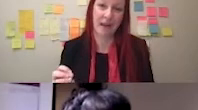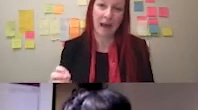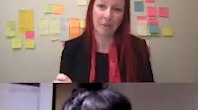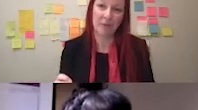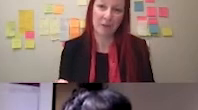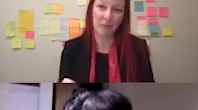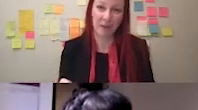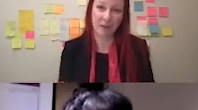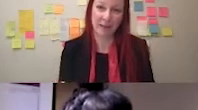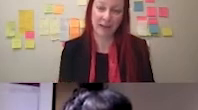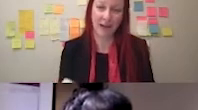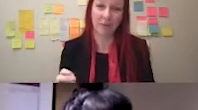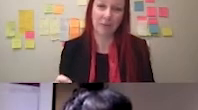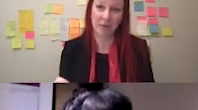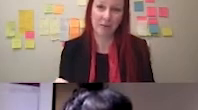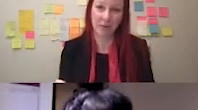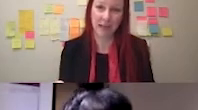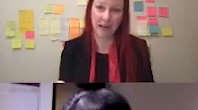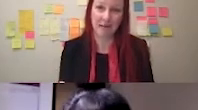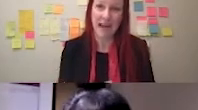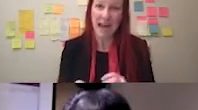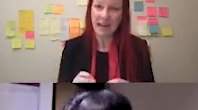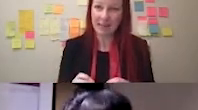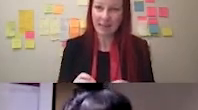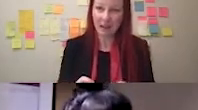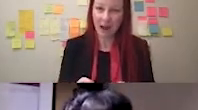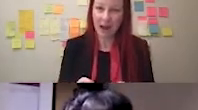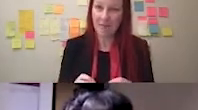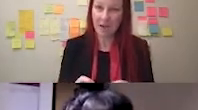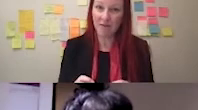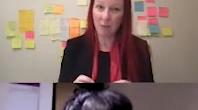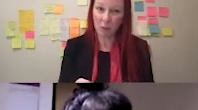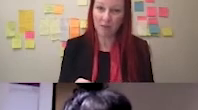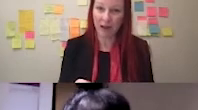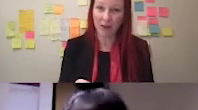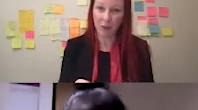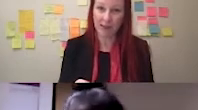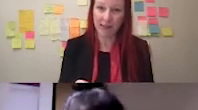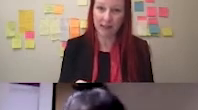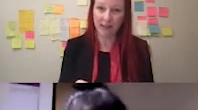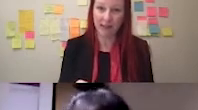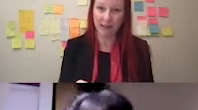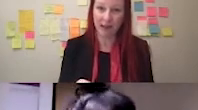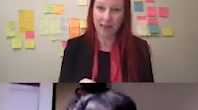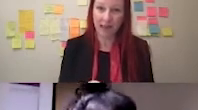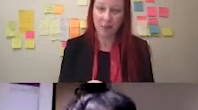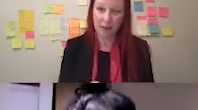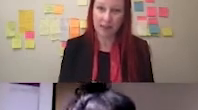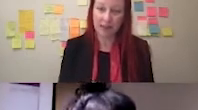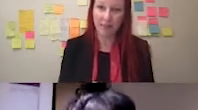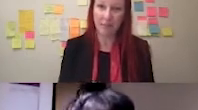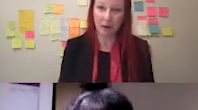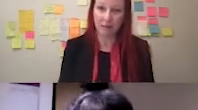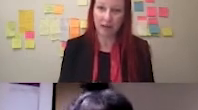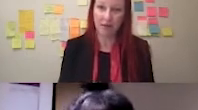you, helps you be present, helps you slow down? And it's kind of a bit of a pushback to a sector that